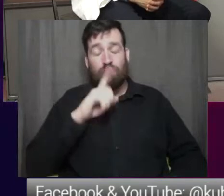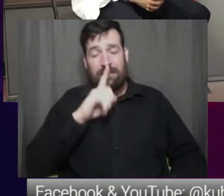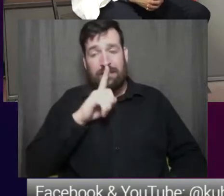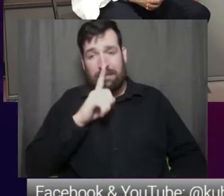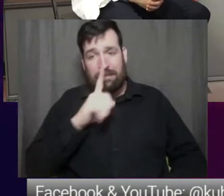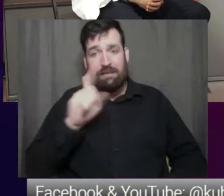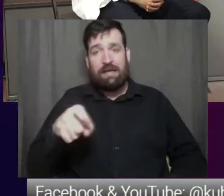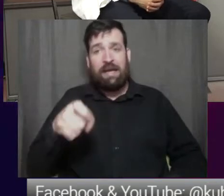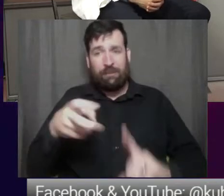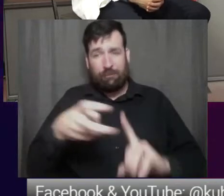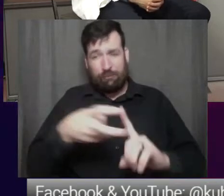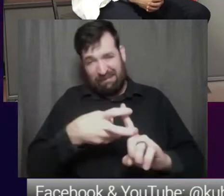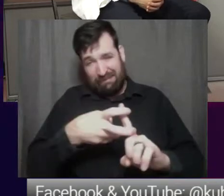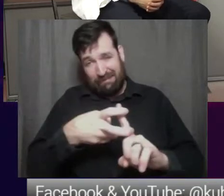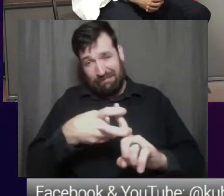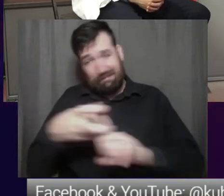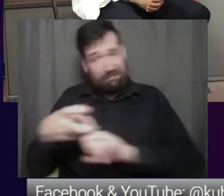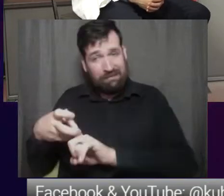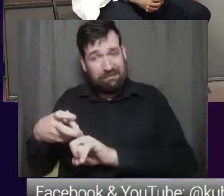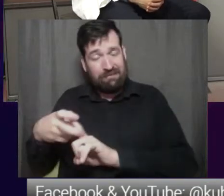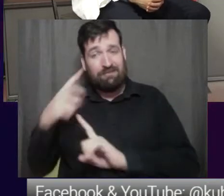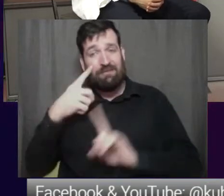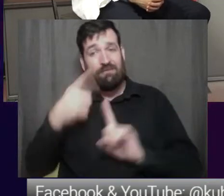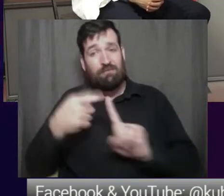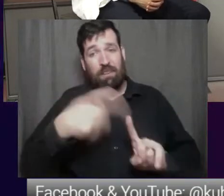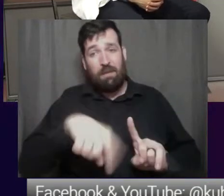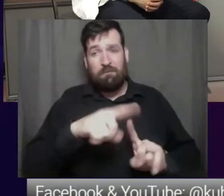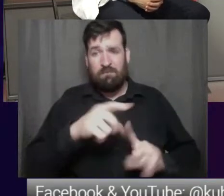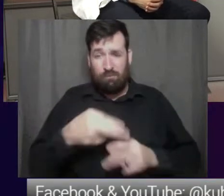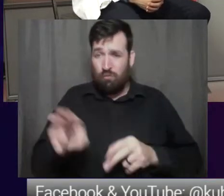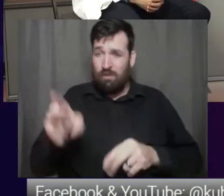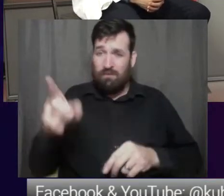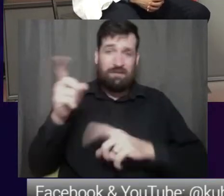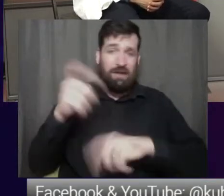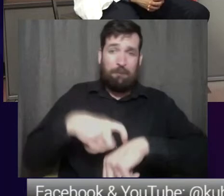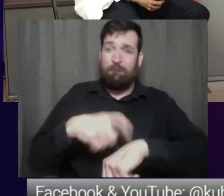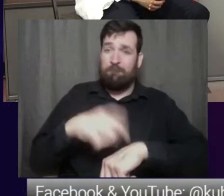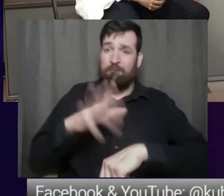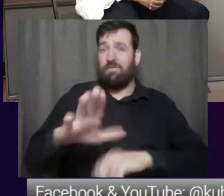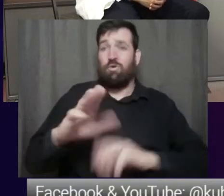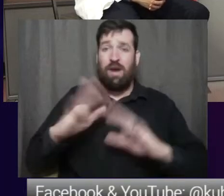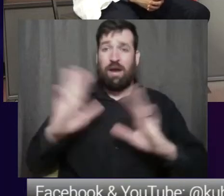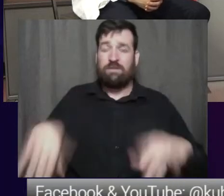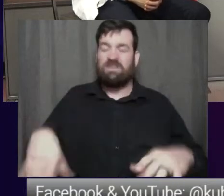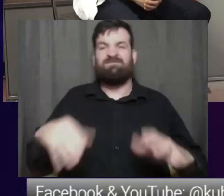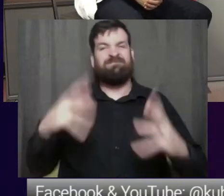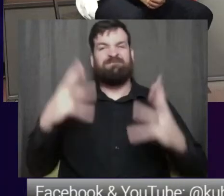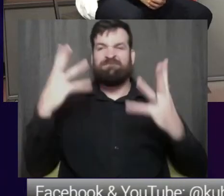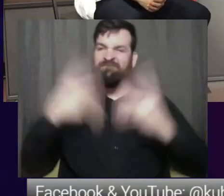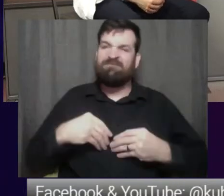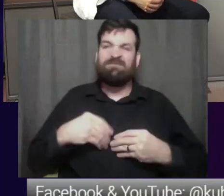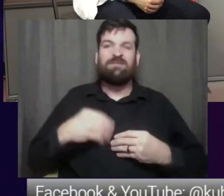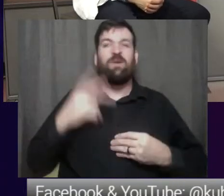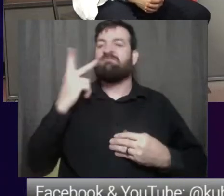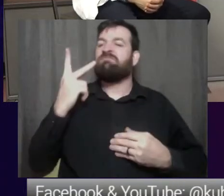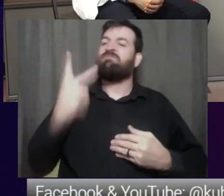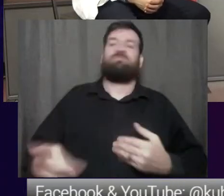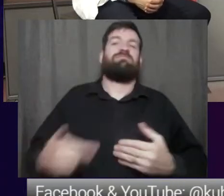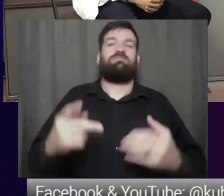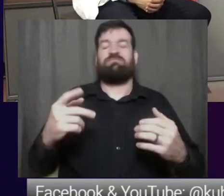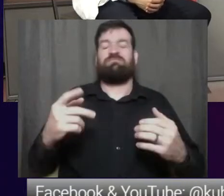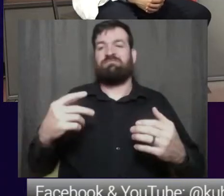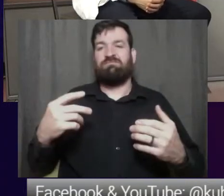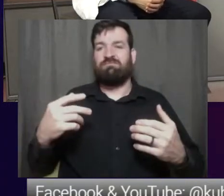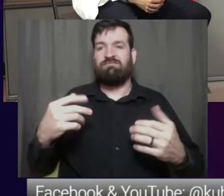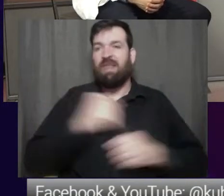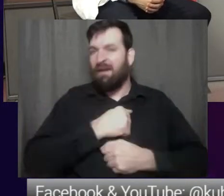them just for the brief moment that we were in your house, but they're just delightful, and you can just feel the love in your house. I want to get